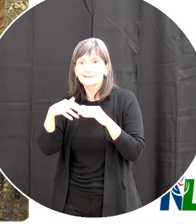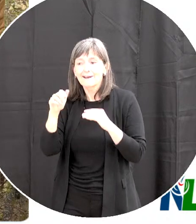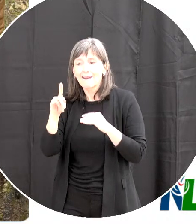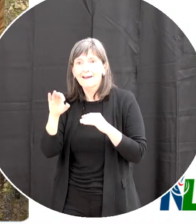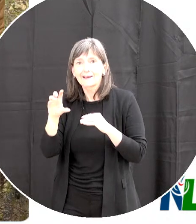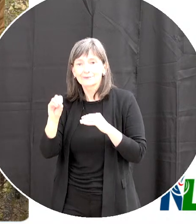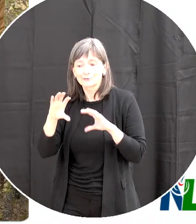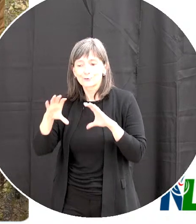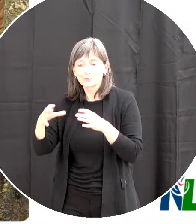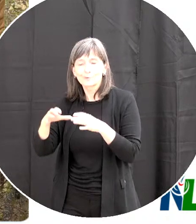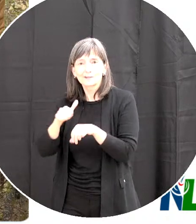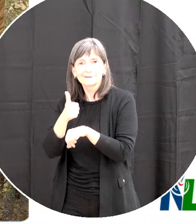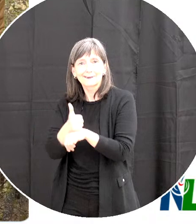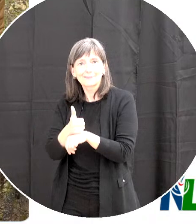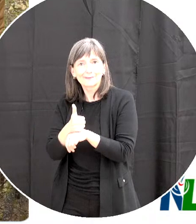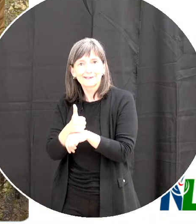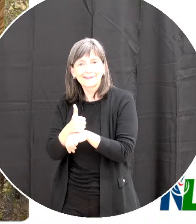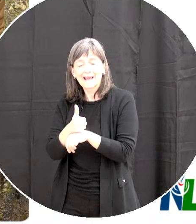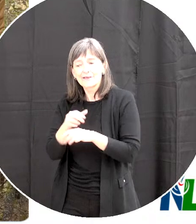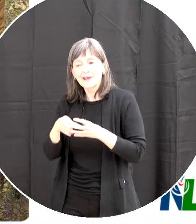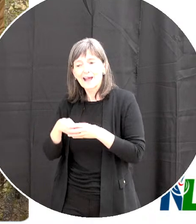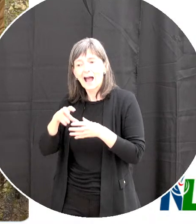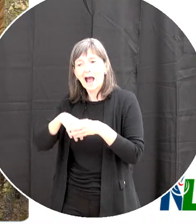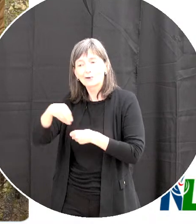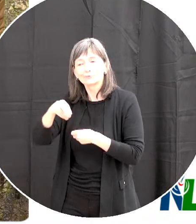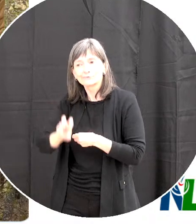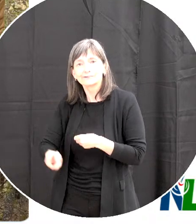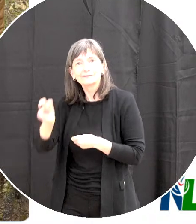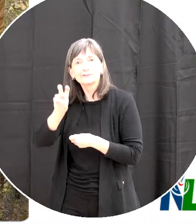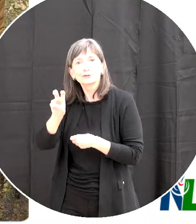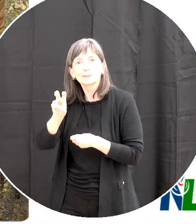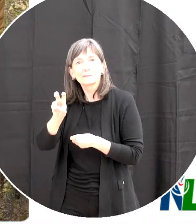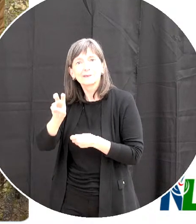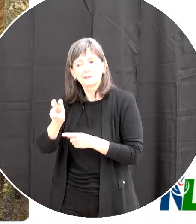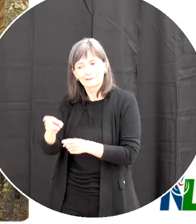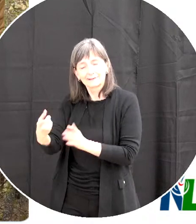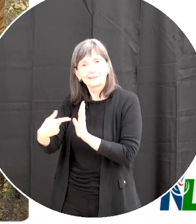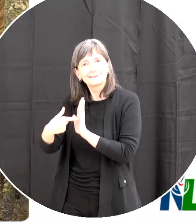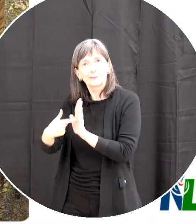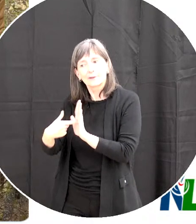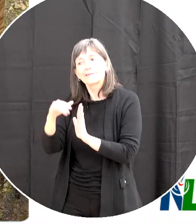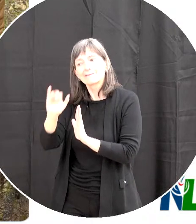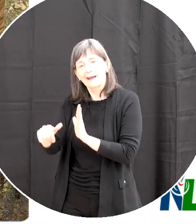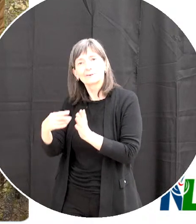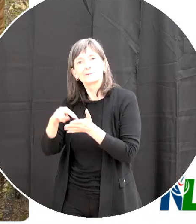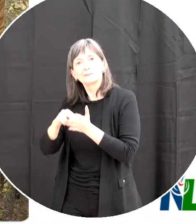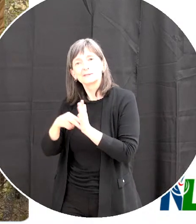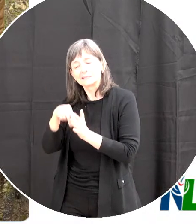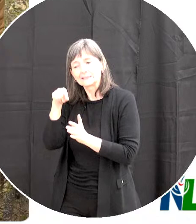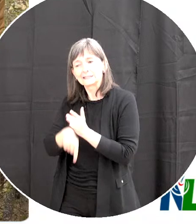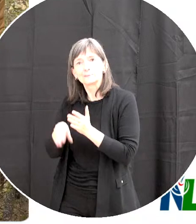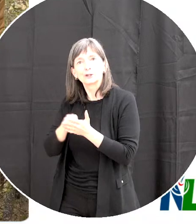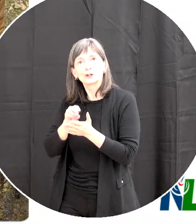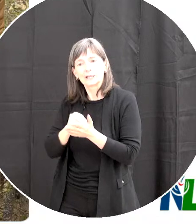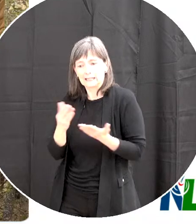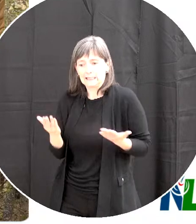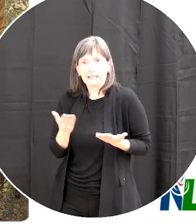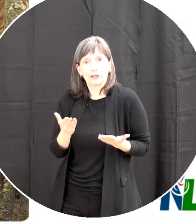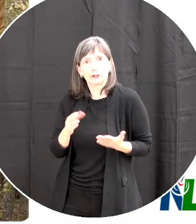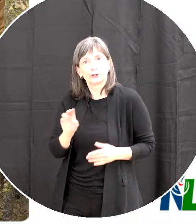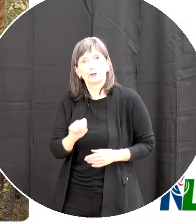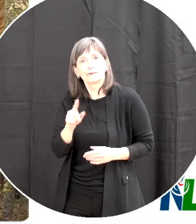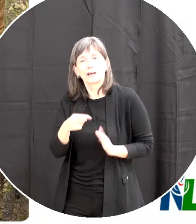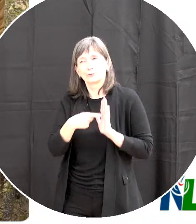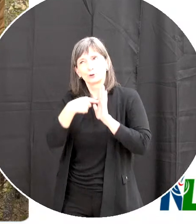And they had a great outing together. And this is a good example of what's been happening in our fine